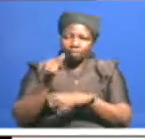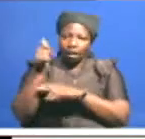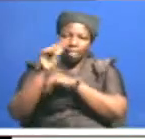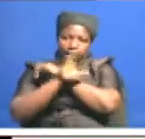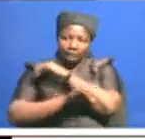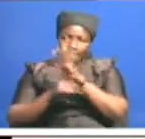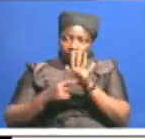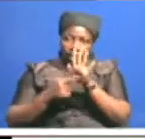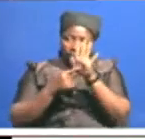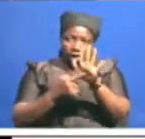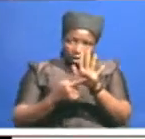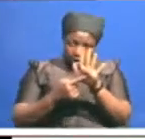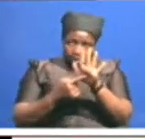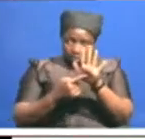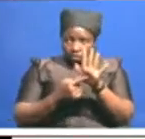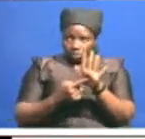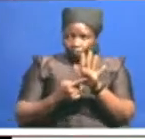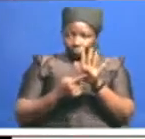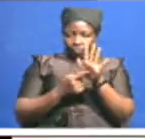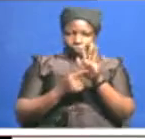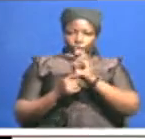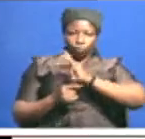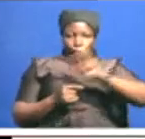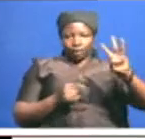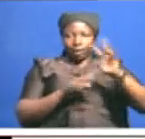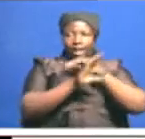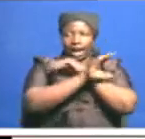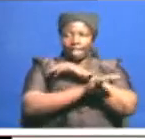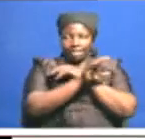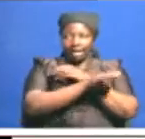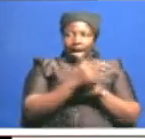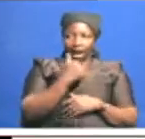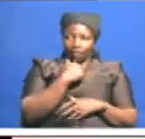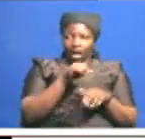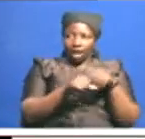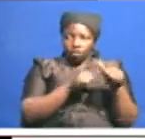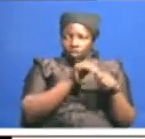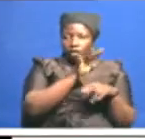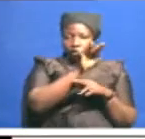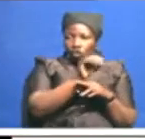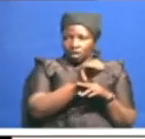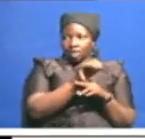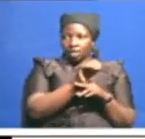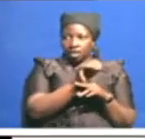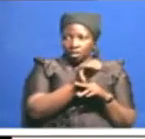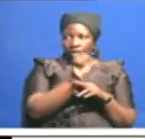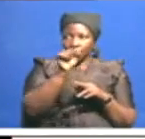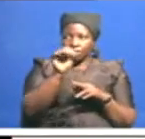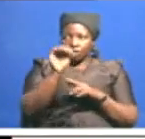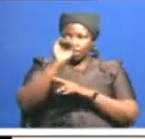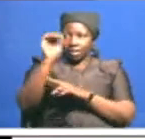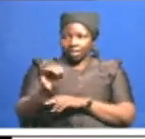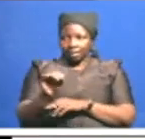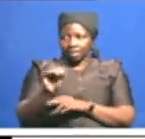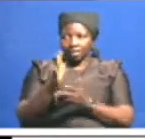like in the West are anywhere between 40 or 50%. In fact,